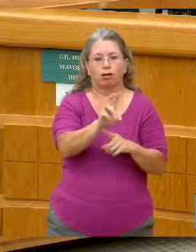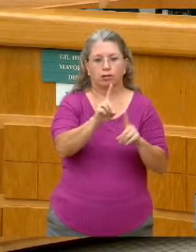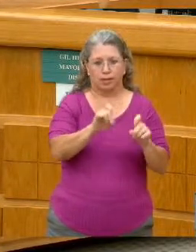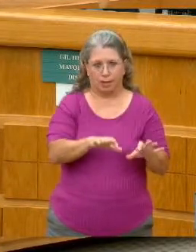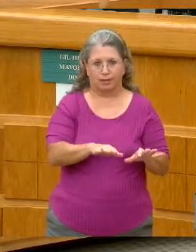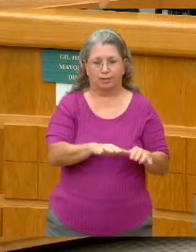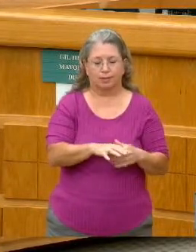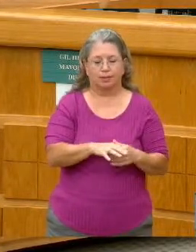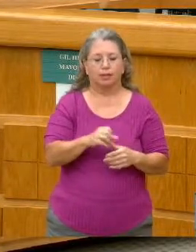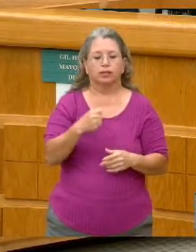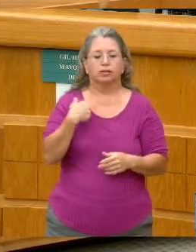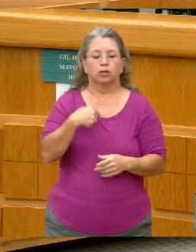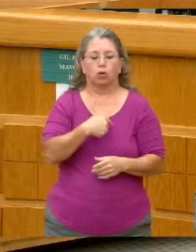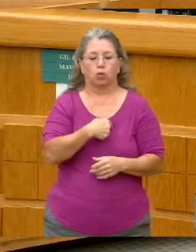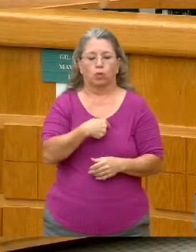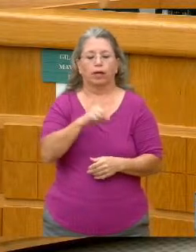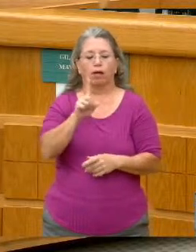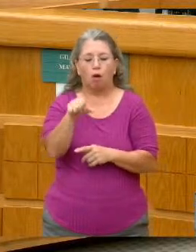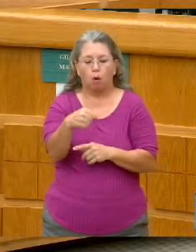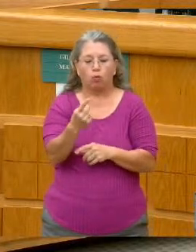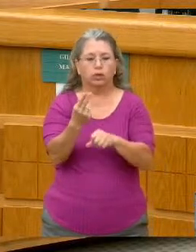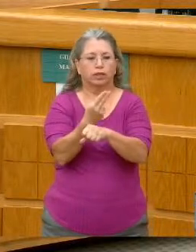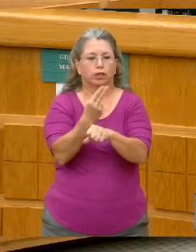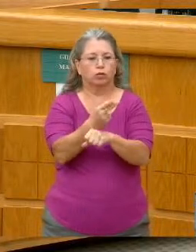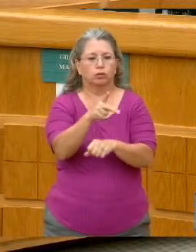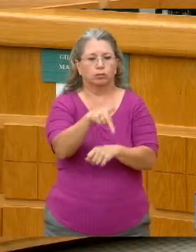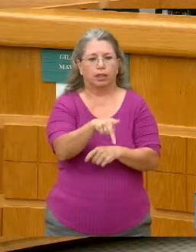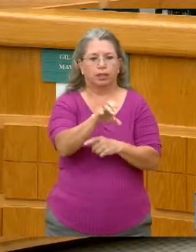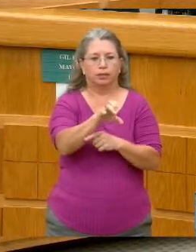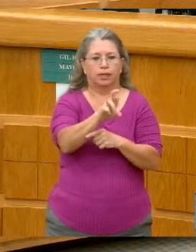with to compare to other counties in the state.